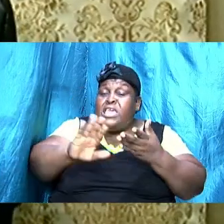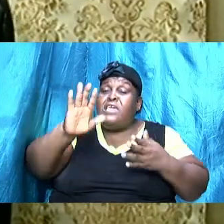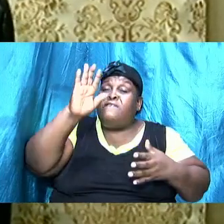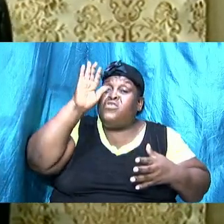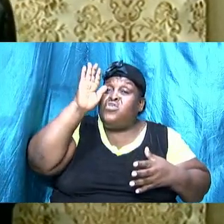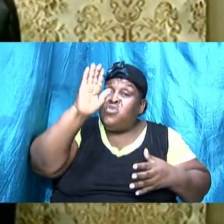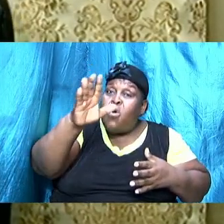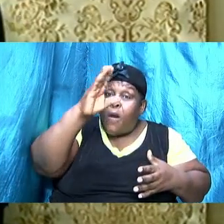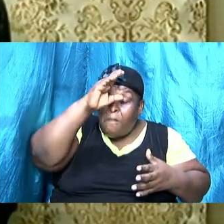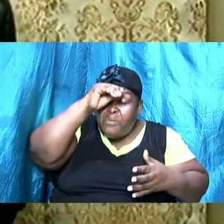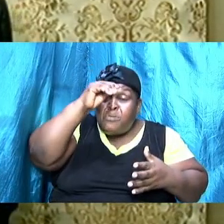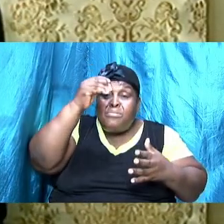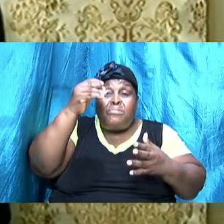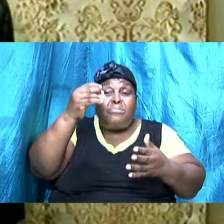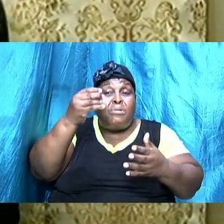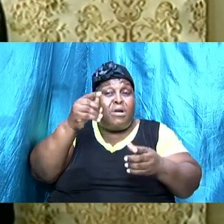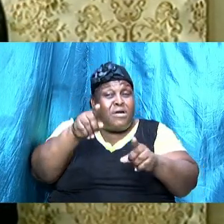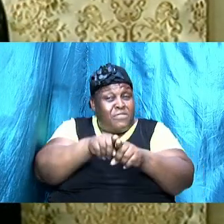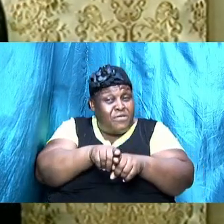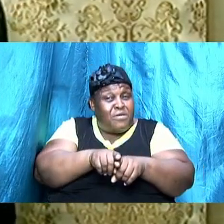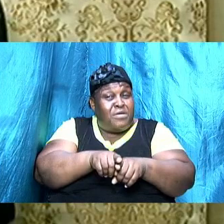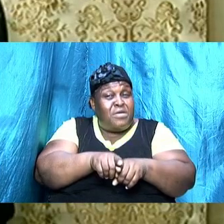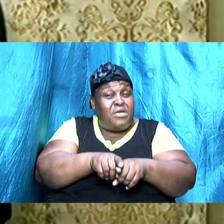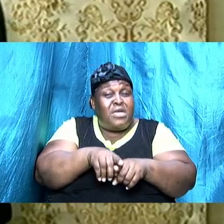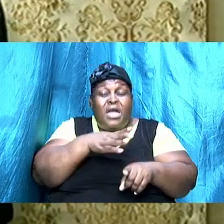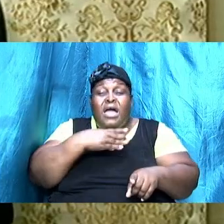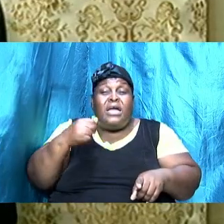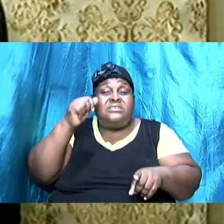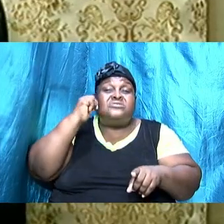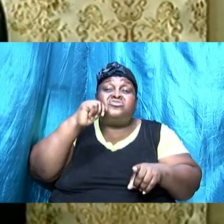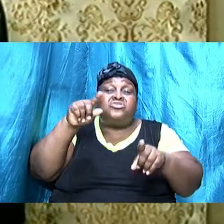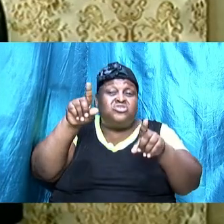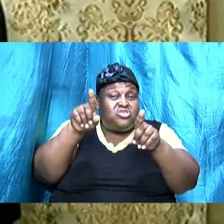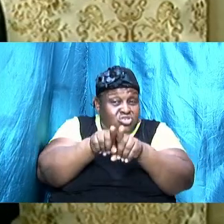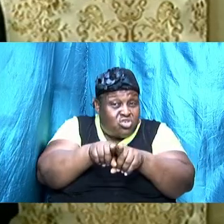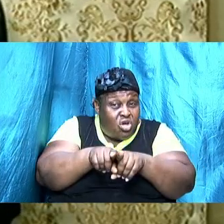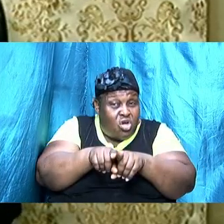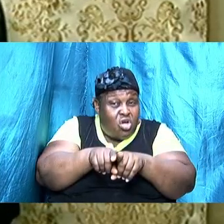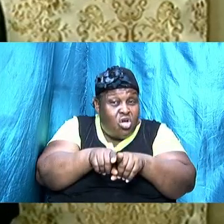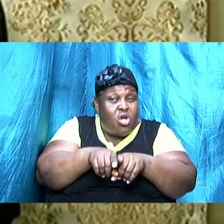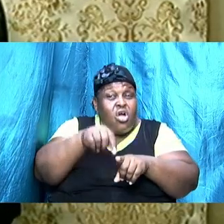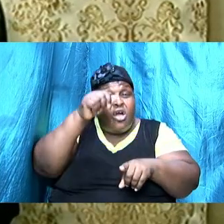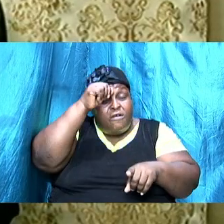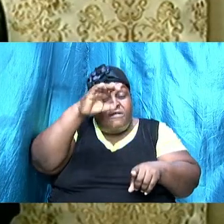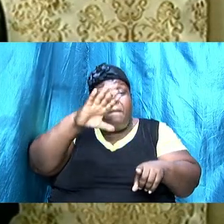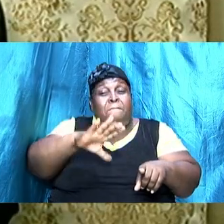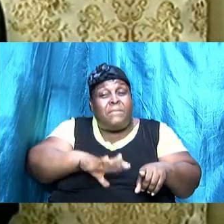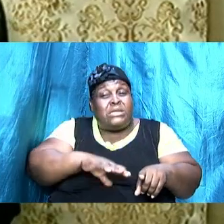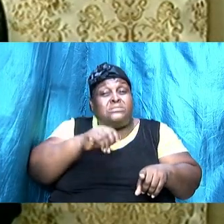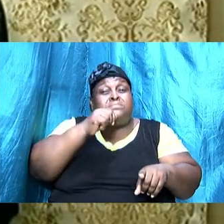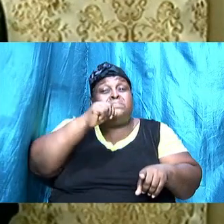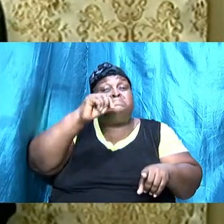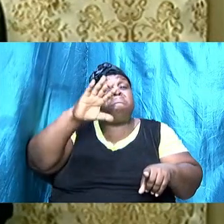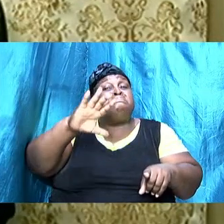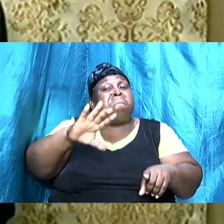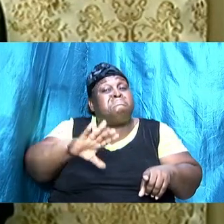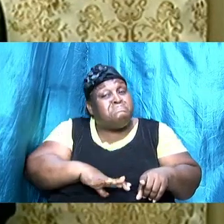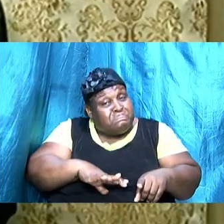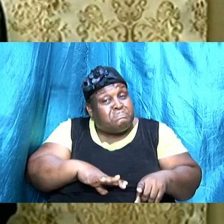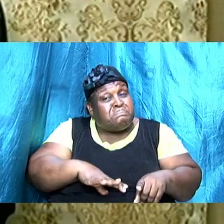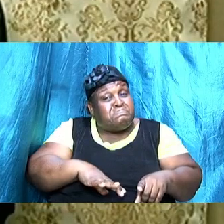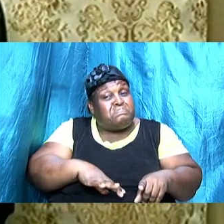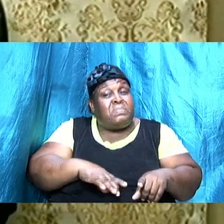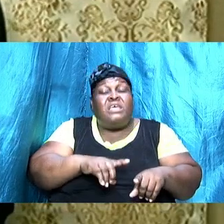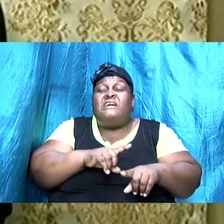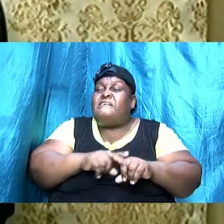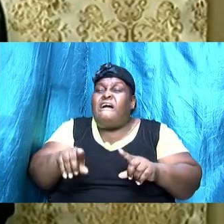your sister. This is not husband and wife thing, no. This is forgiveness for men and women, brothers and sisters. And